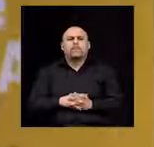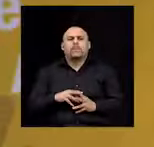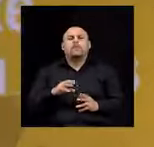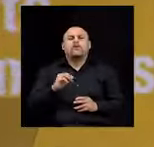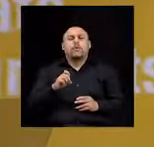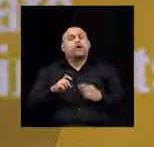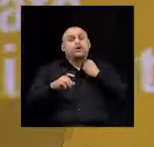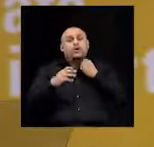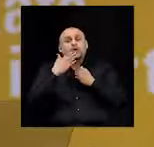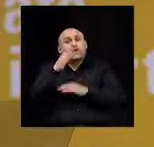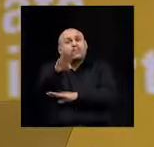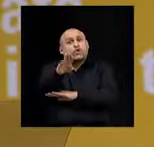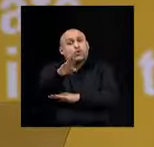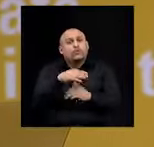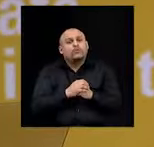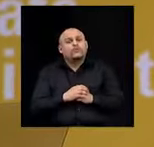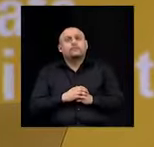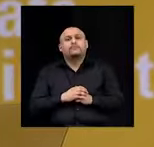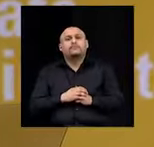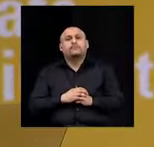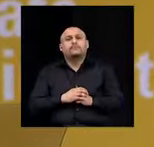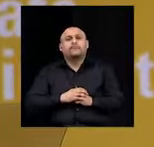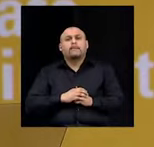Well, good afternoon.